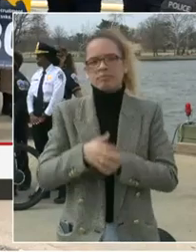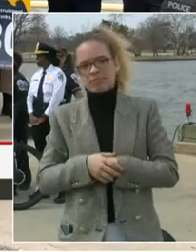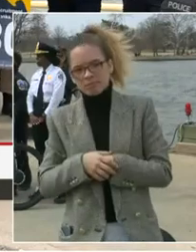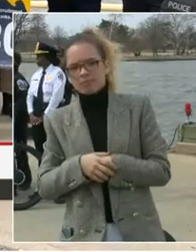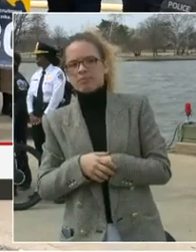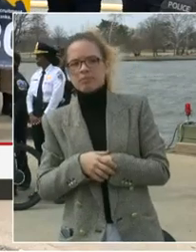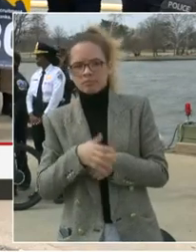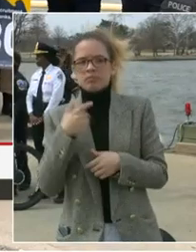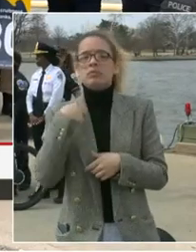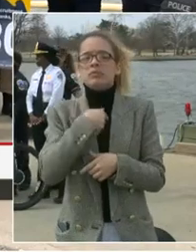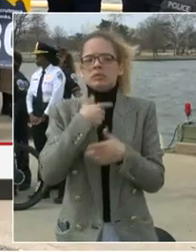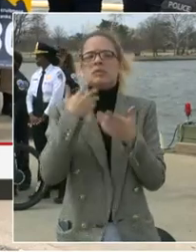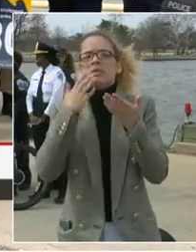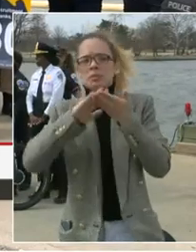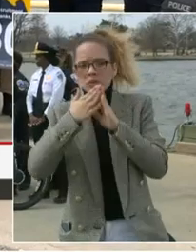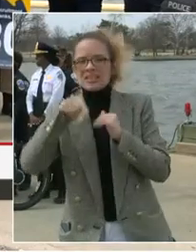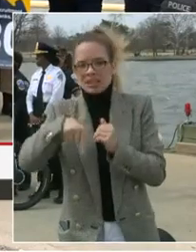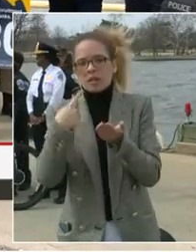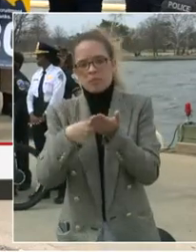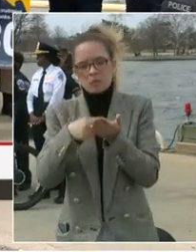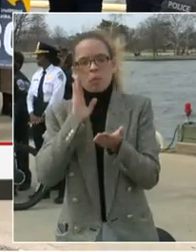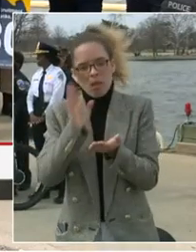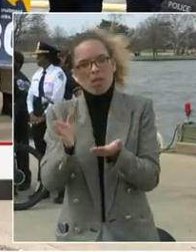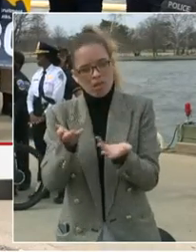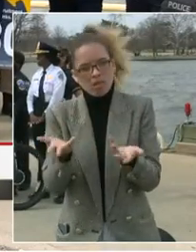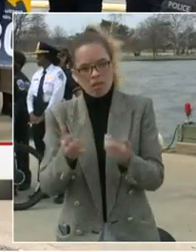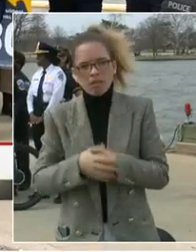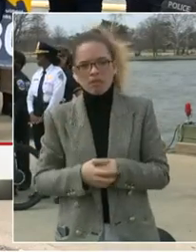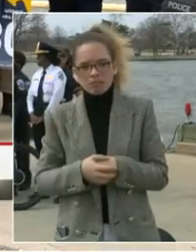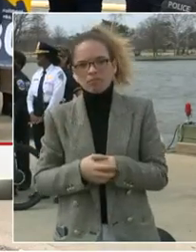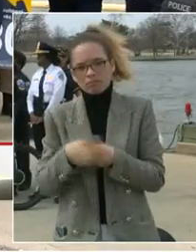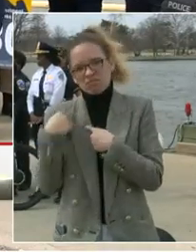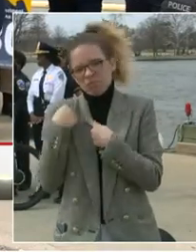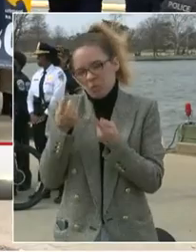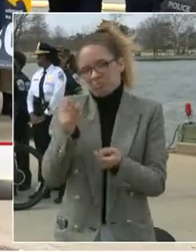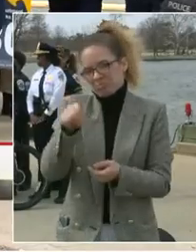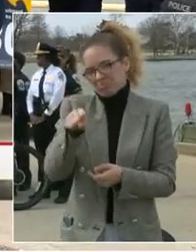more to the community about that case and what we've learned so far.